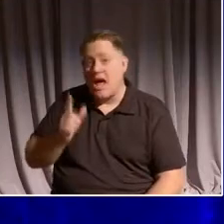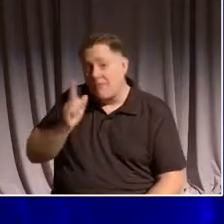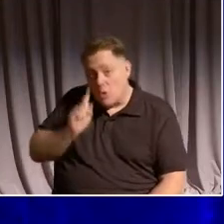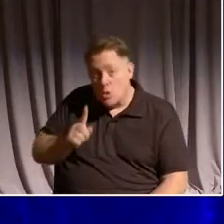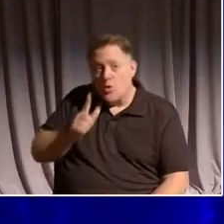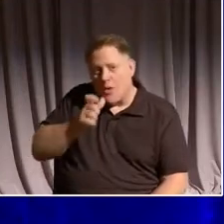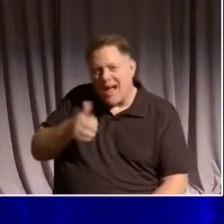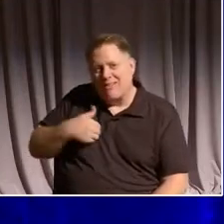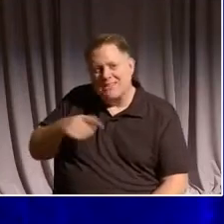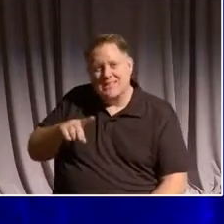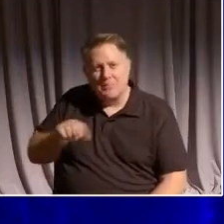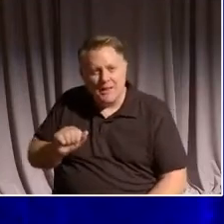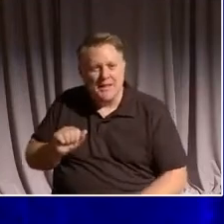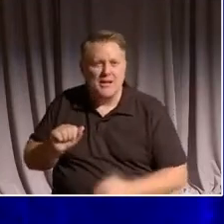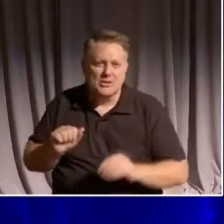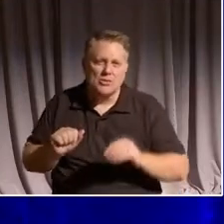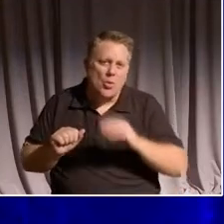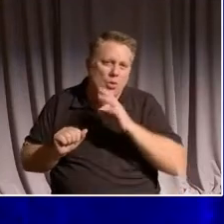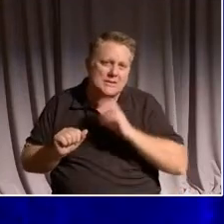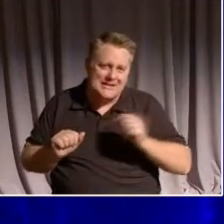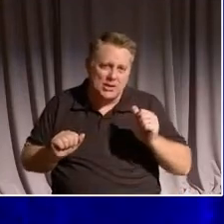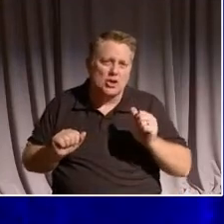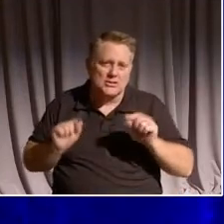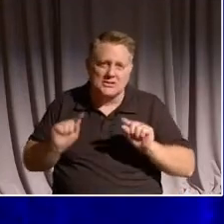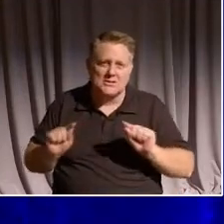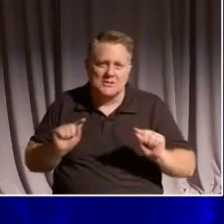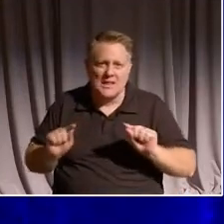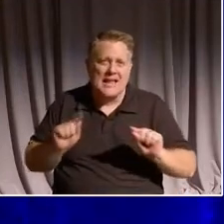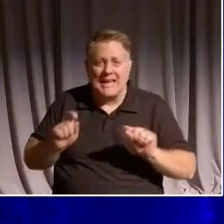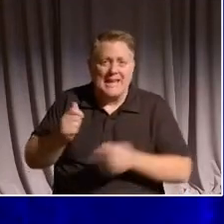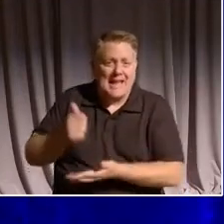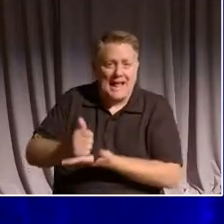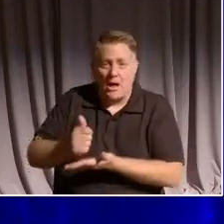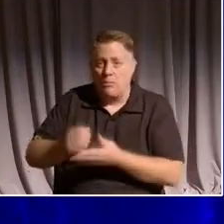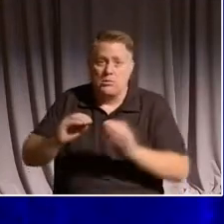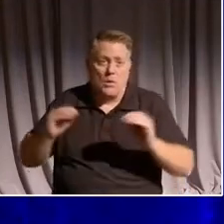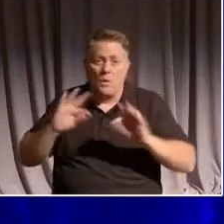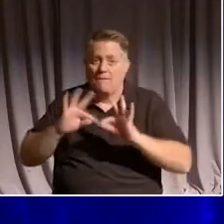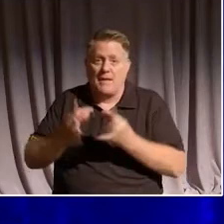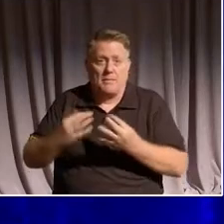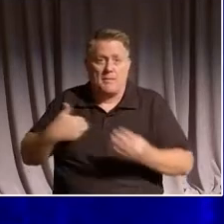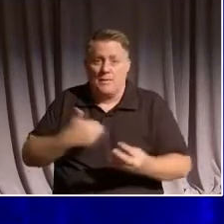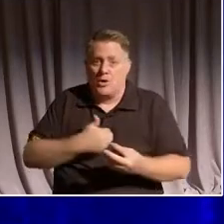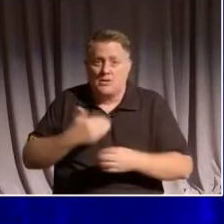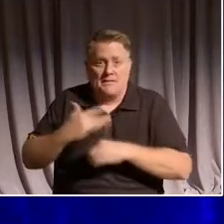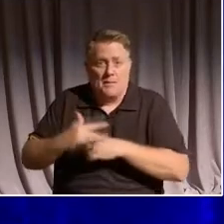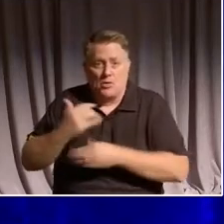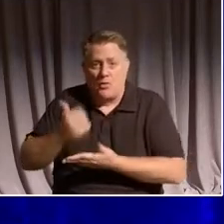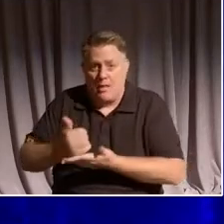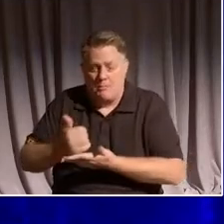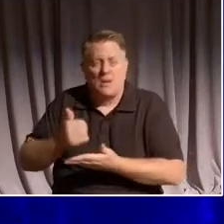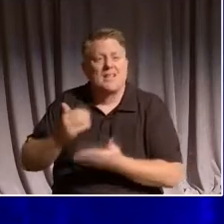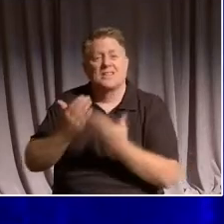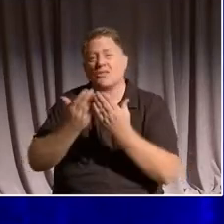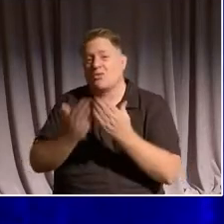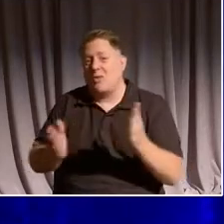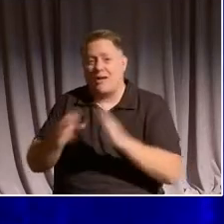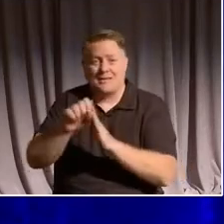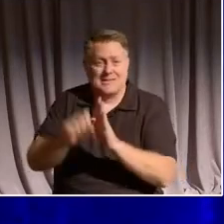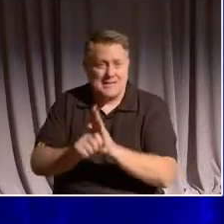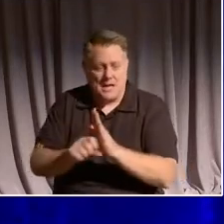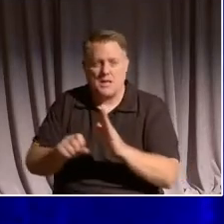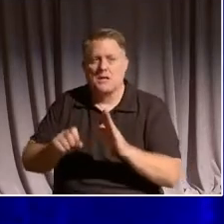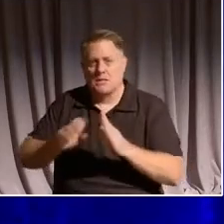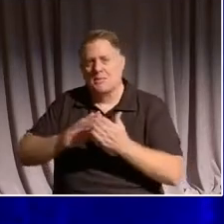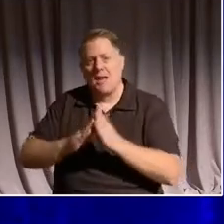people with disabilities or seniors who need help that don't have family members. And this is throughout the state. It has become